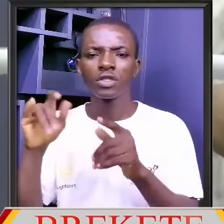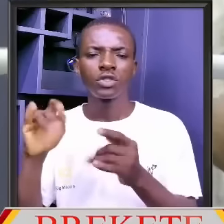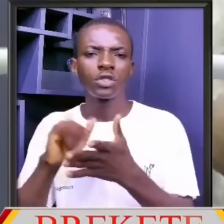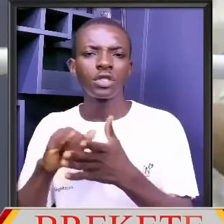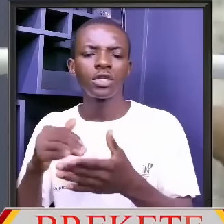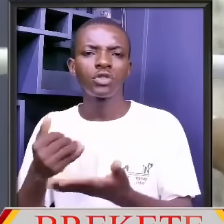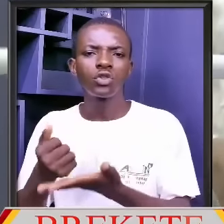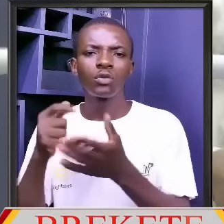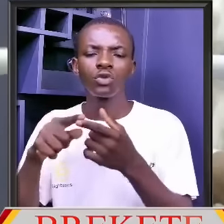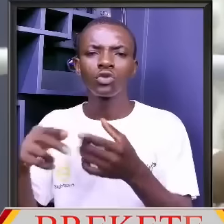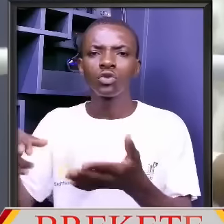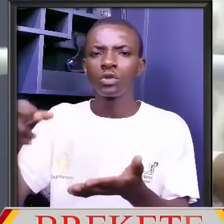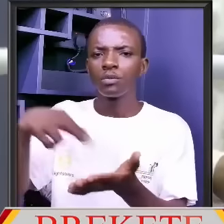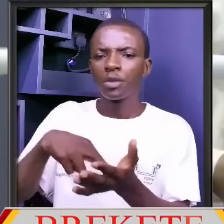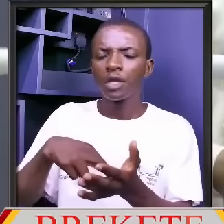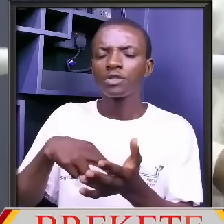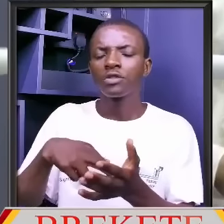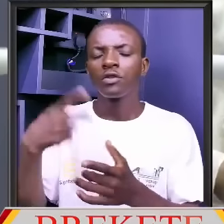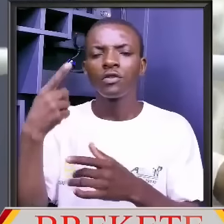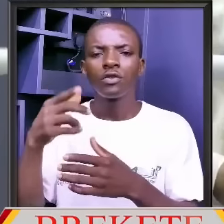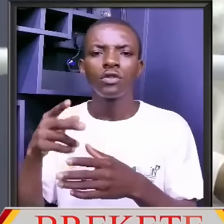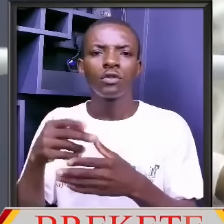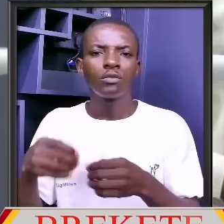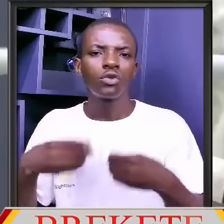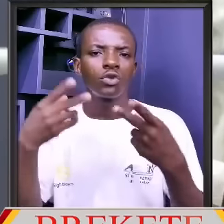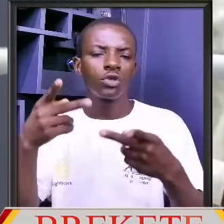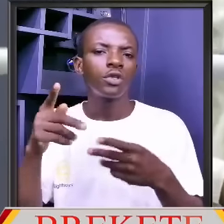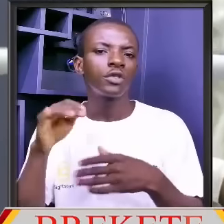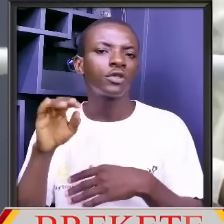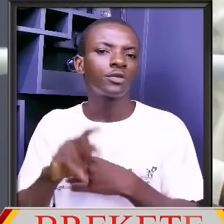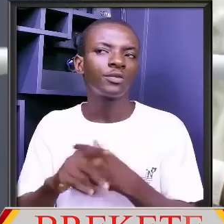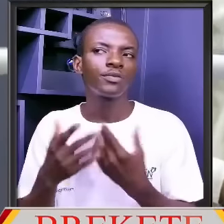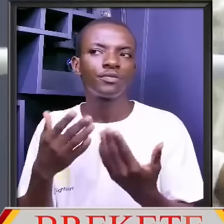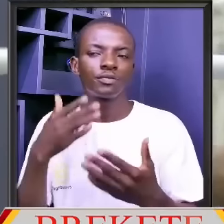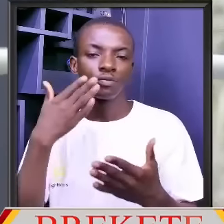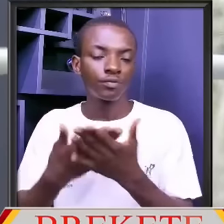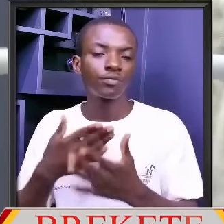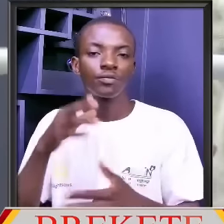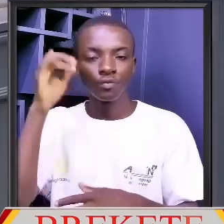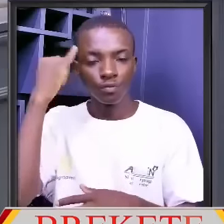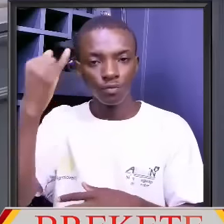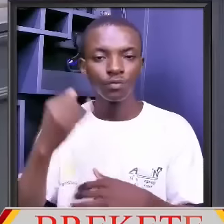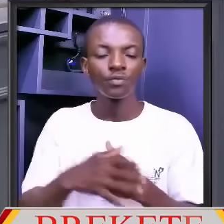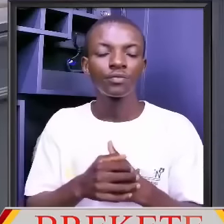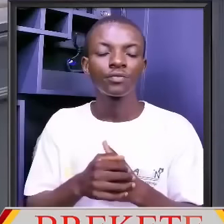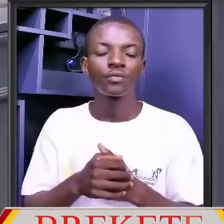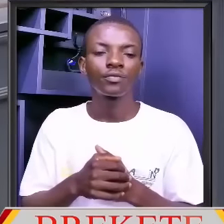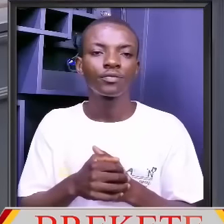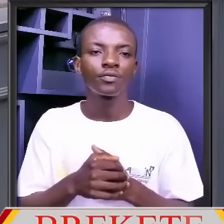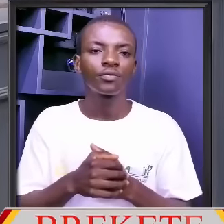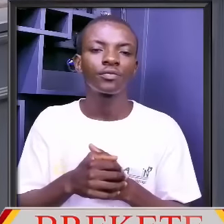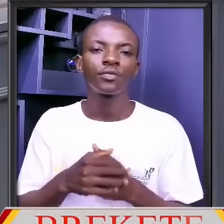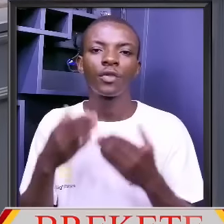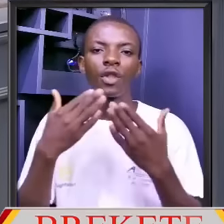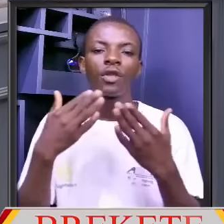we supposed replace you for the production. Good idea, yes? Yes, sir. Good idea, yes? Yes, sir. Thank you very much.